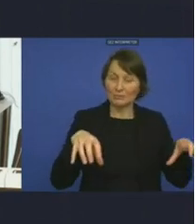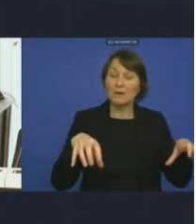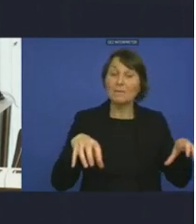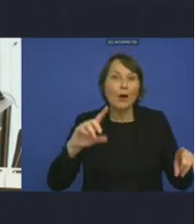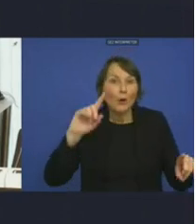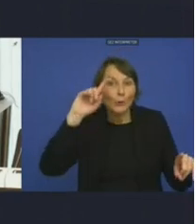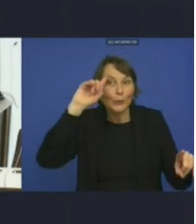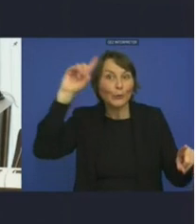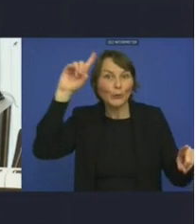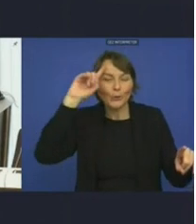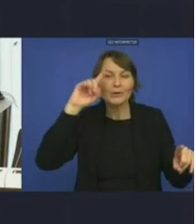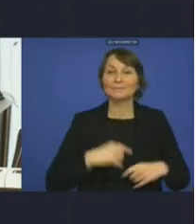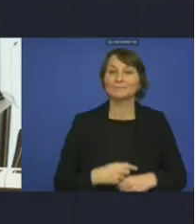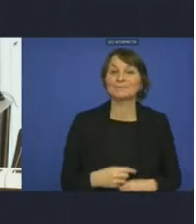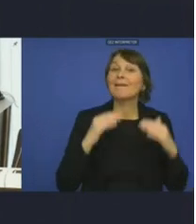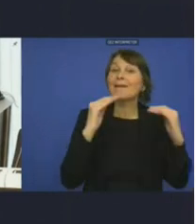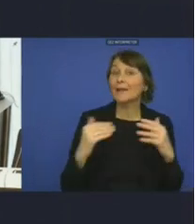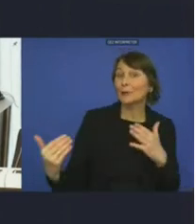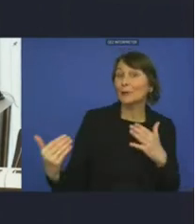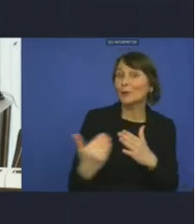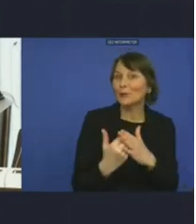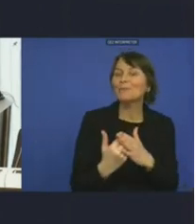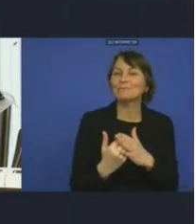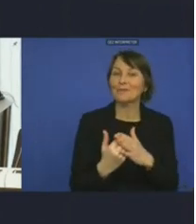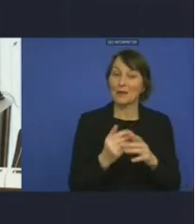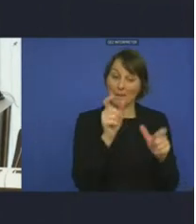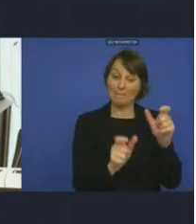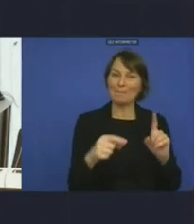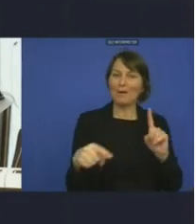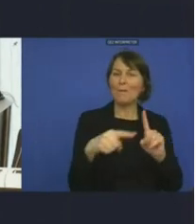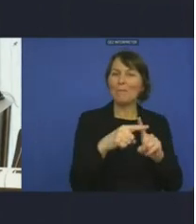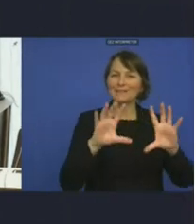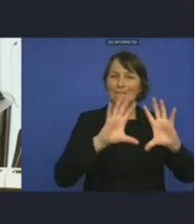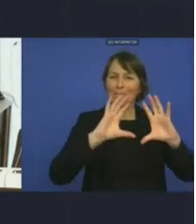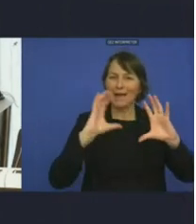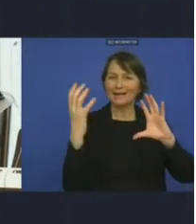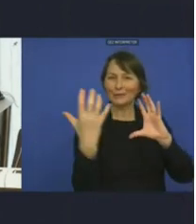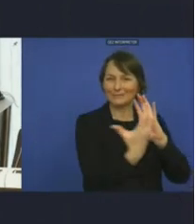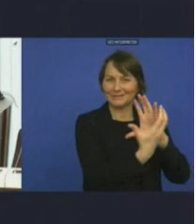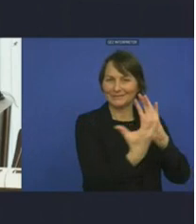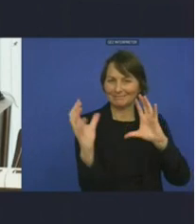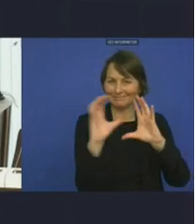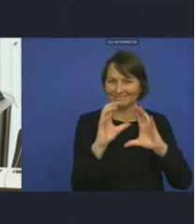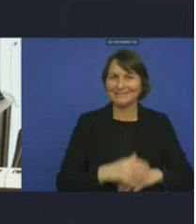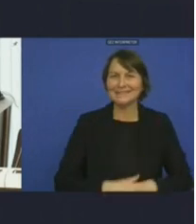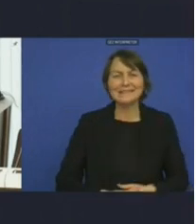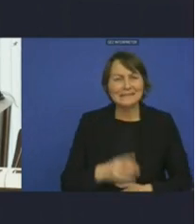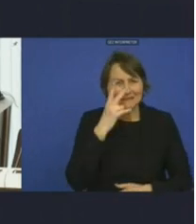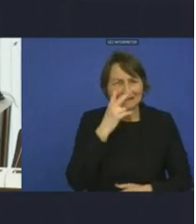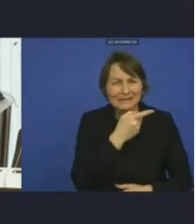If you recall the previous slide on socioeconomic and environmental dimension, you see we are very much